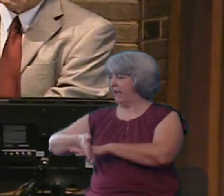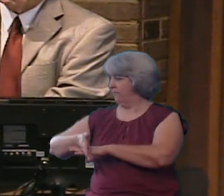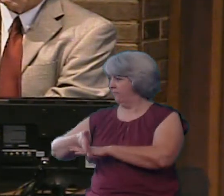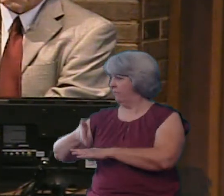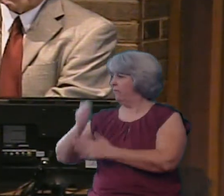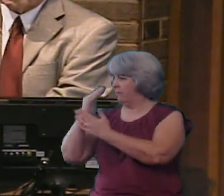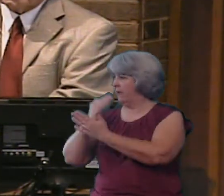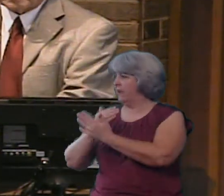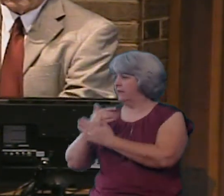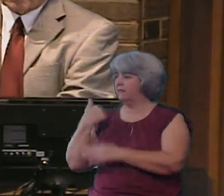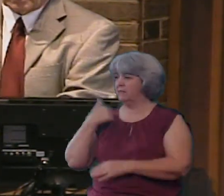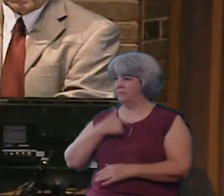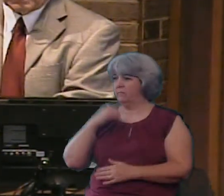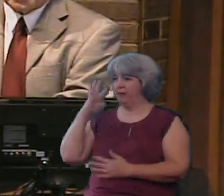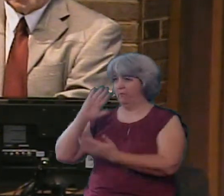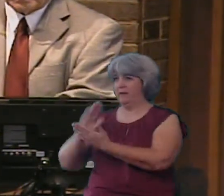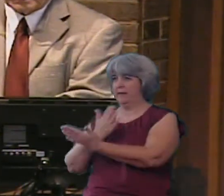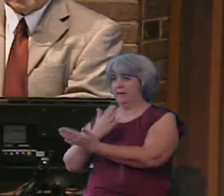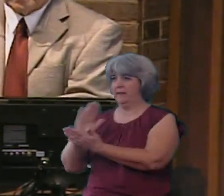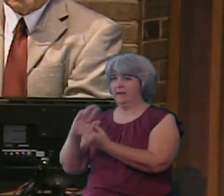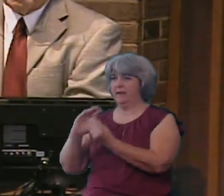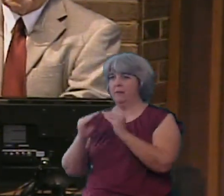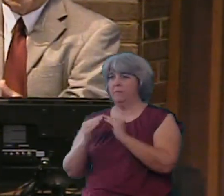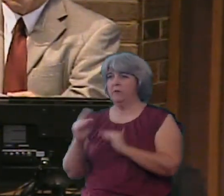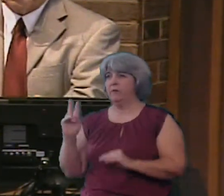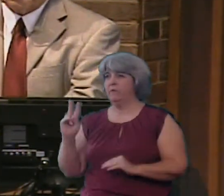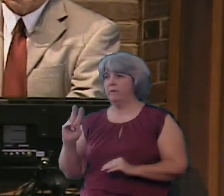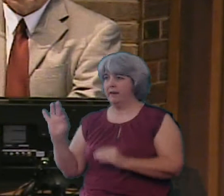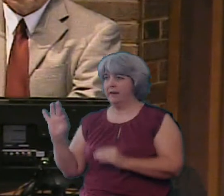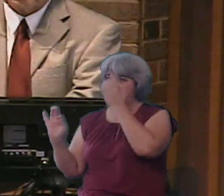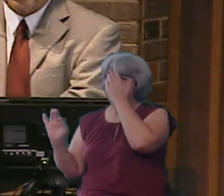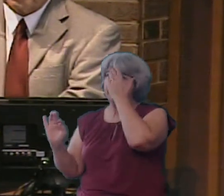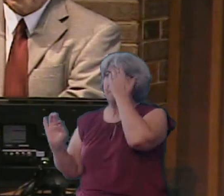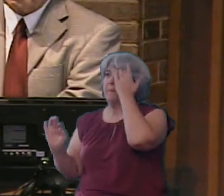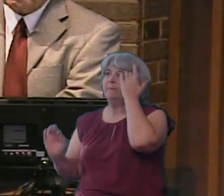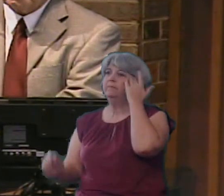number 29, and we'll sing that after our lesson tonight.